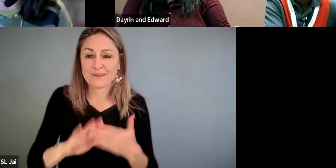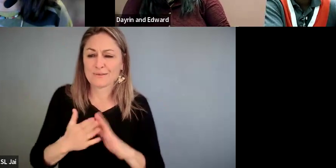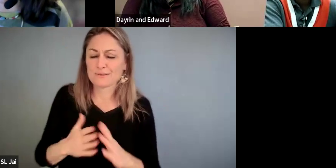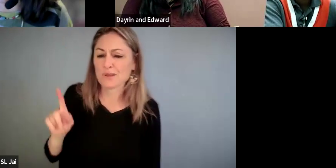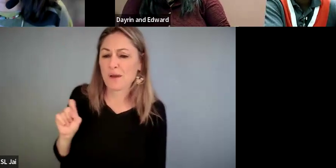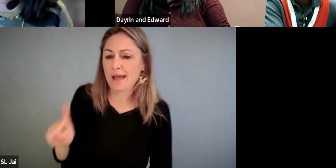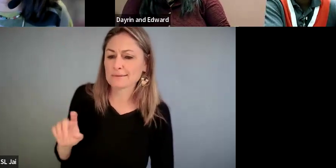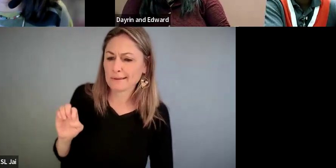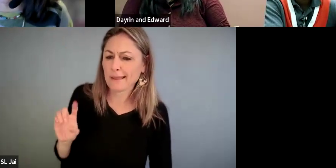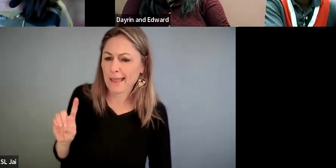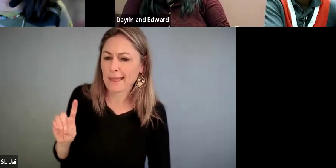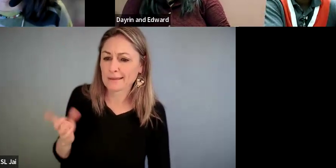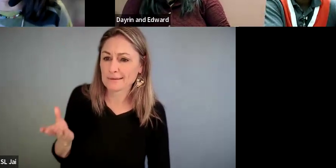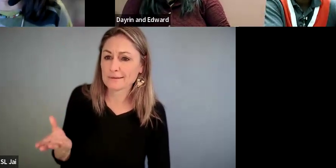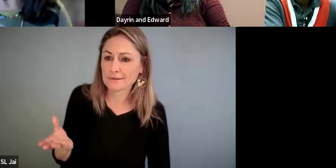Ed,